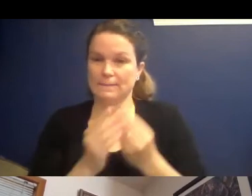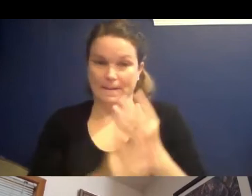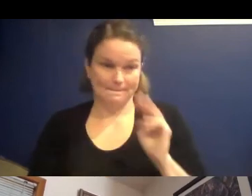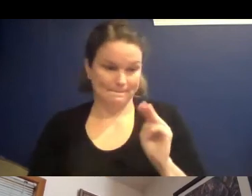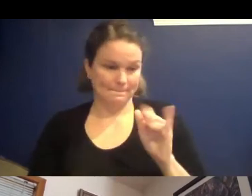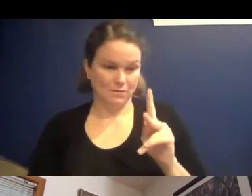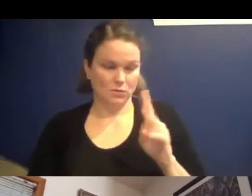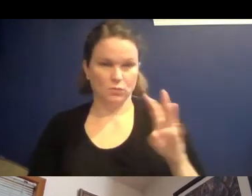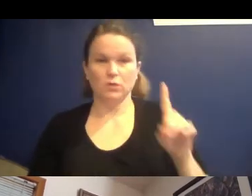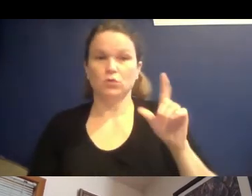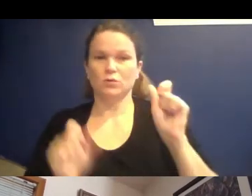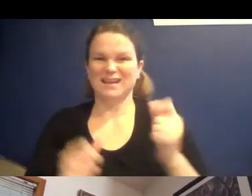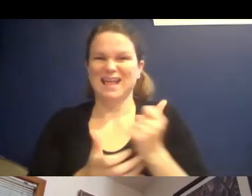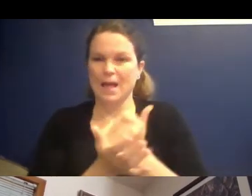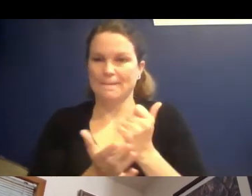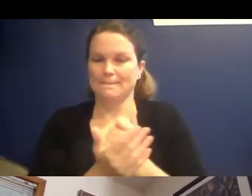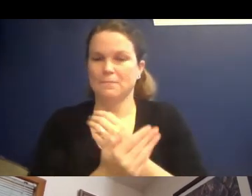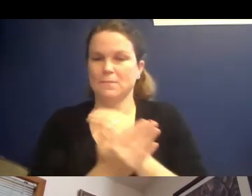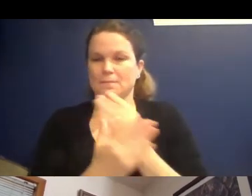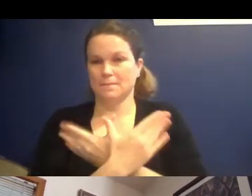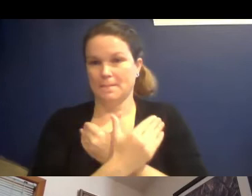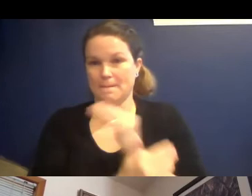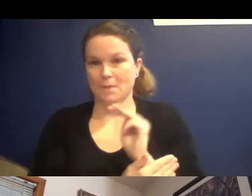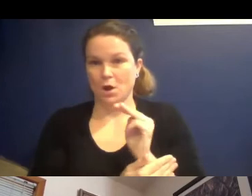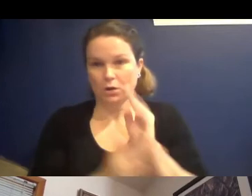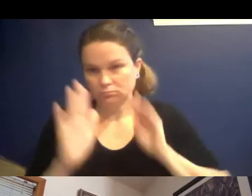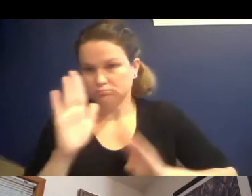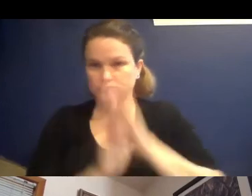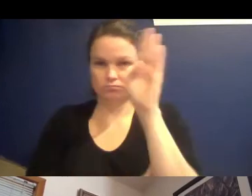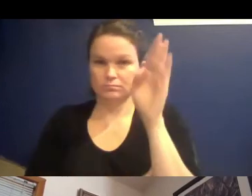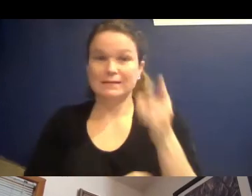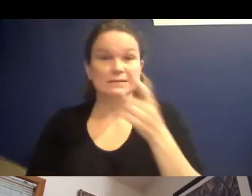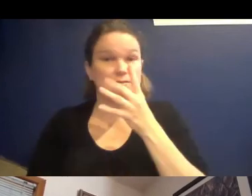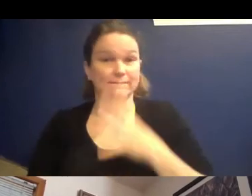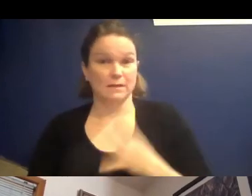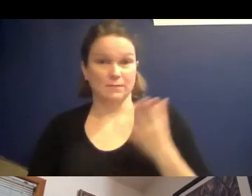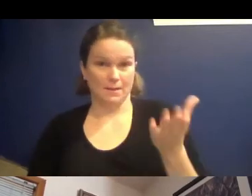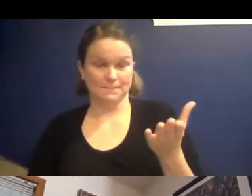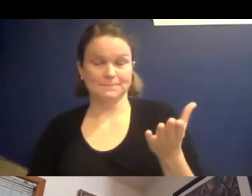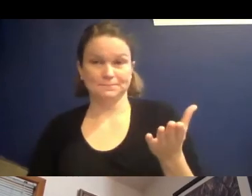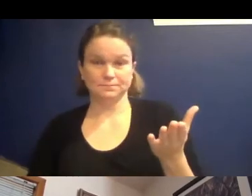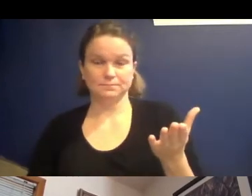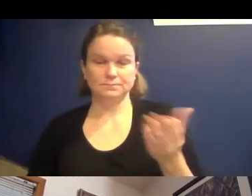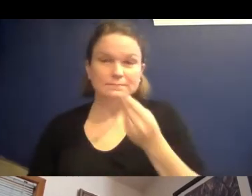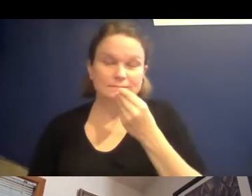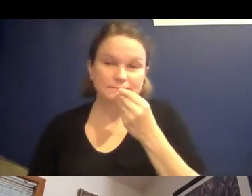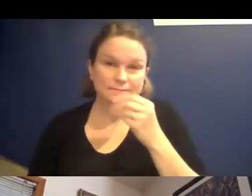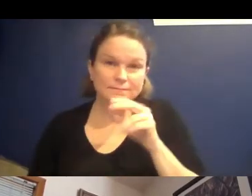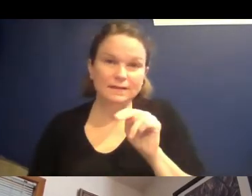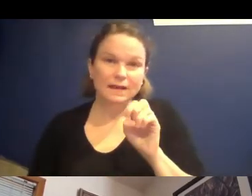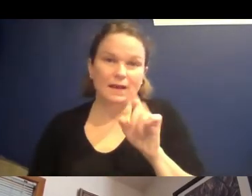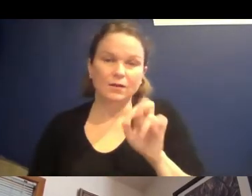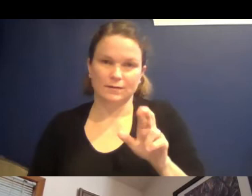help the monarch to recover. And this is a female monarch butterfly nectaring from swamp milkweed